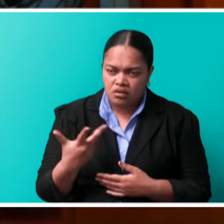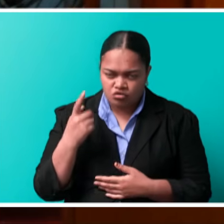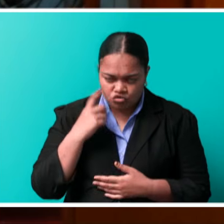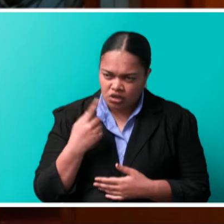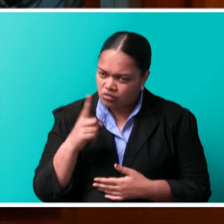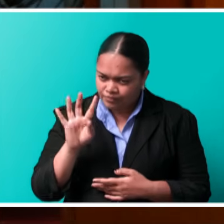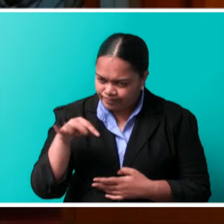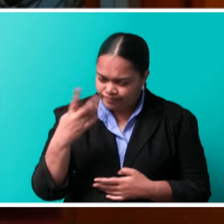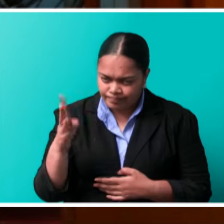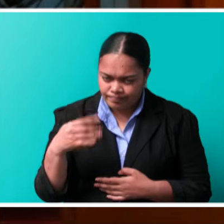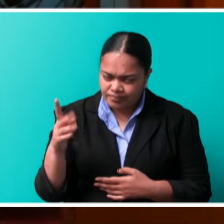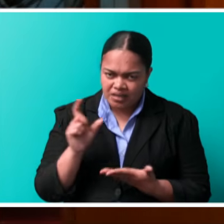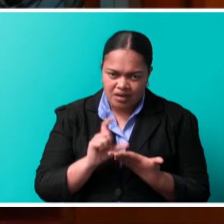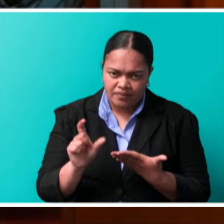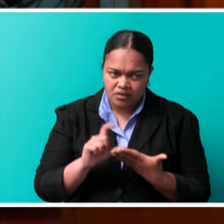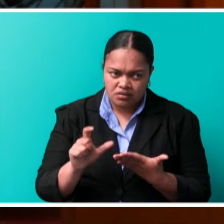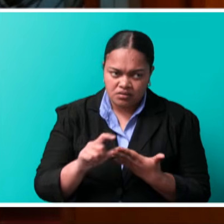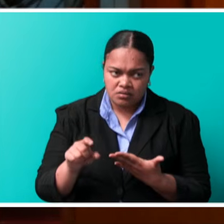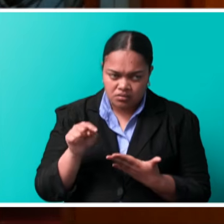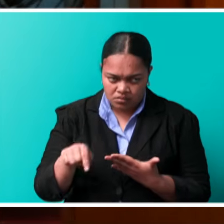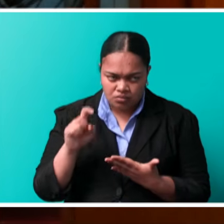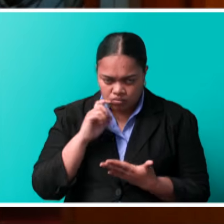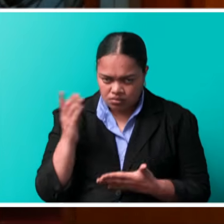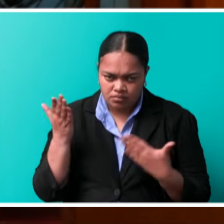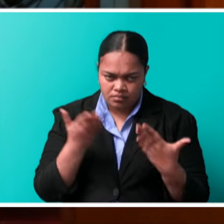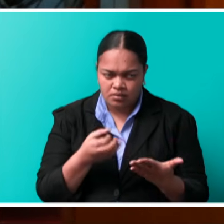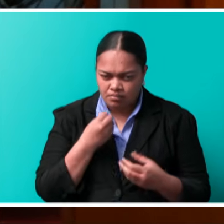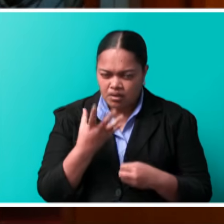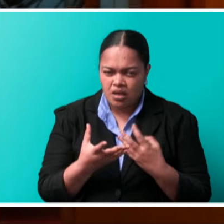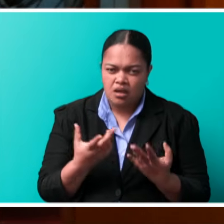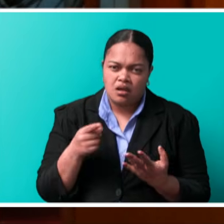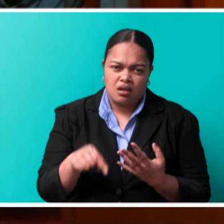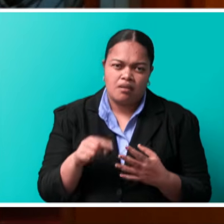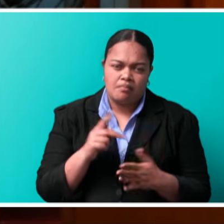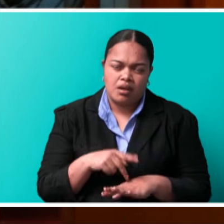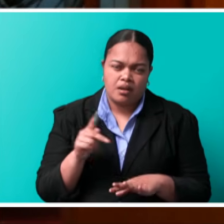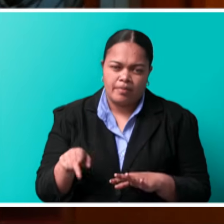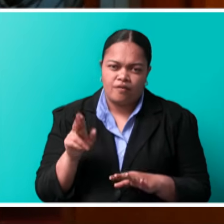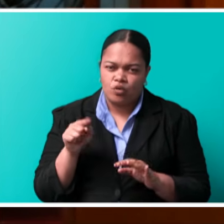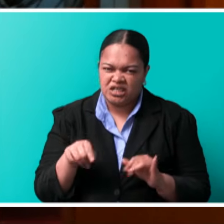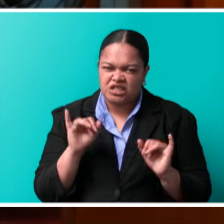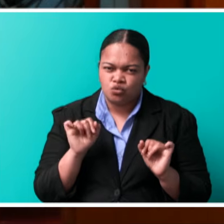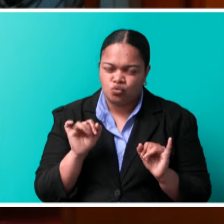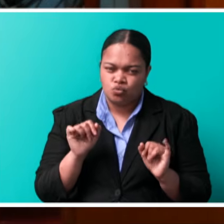them that this Parliament will bring to Parliament issues that will address those issues.